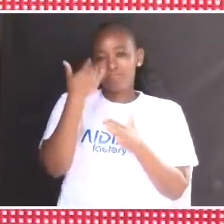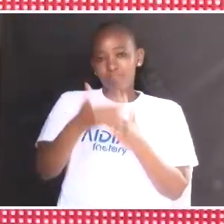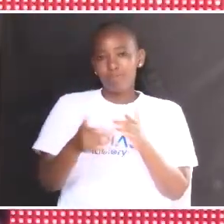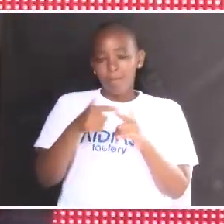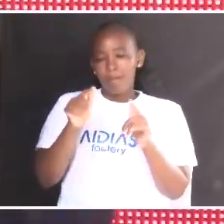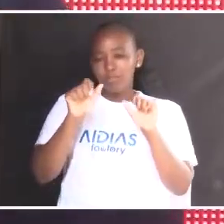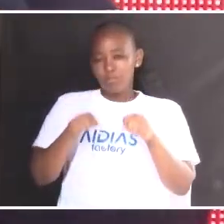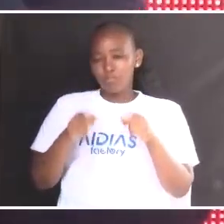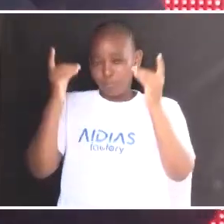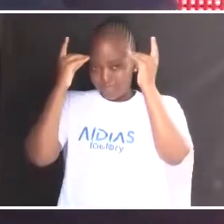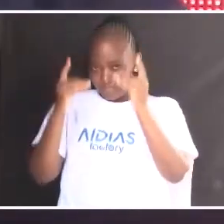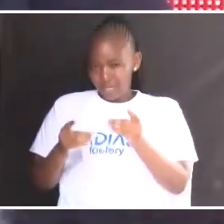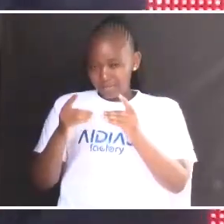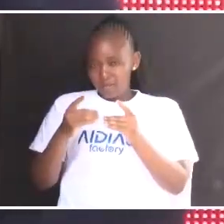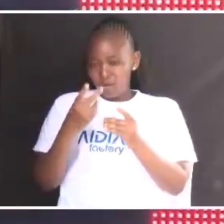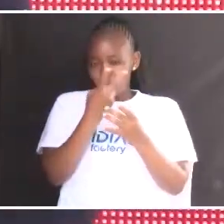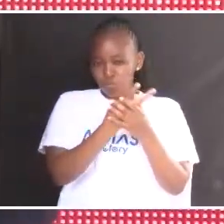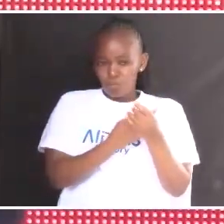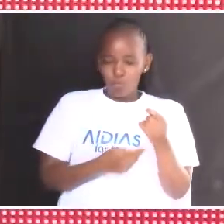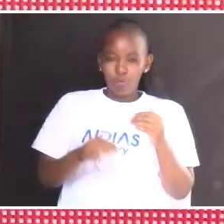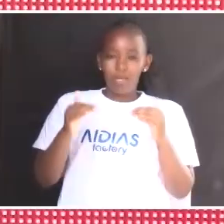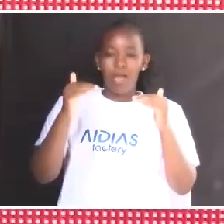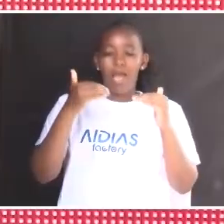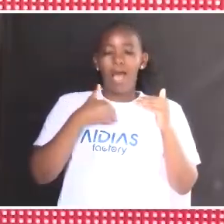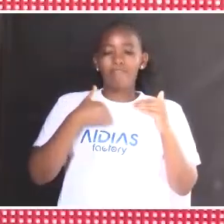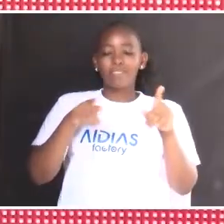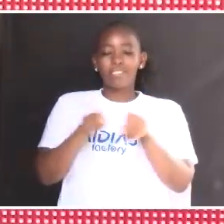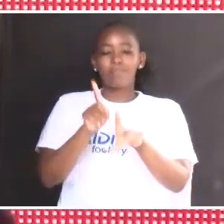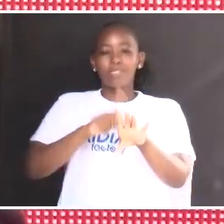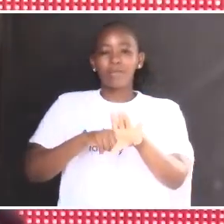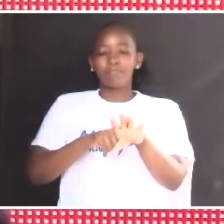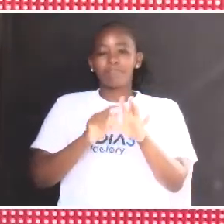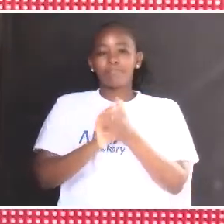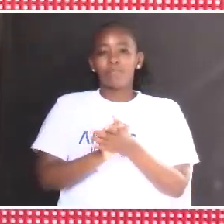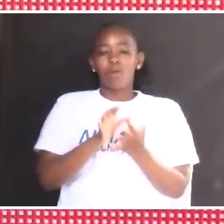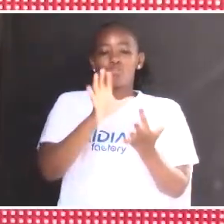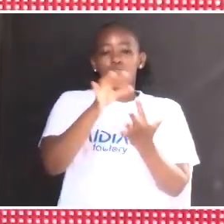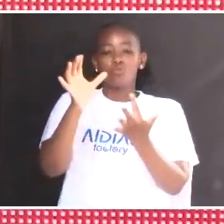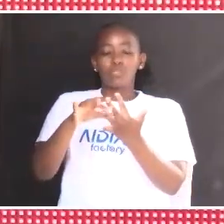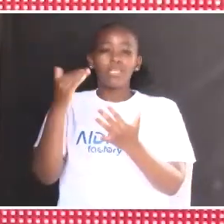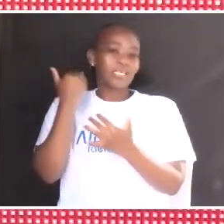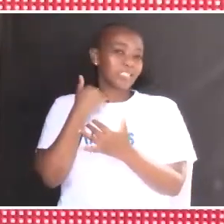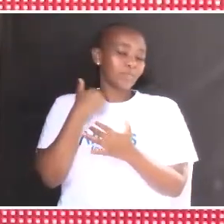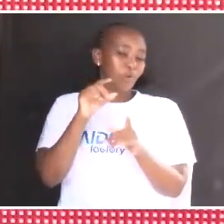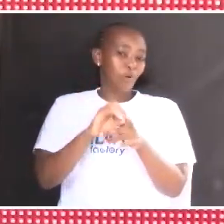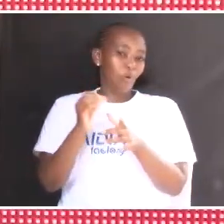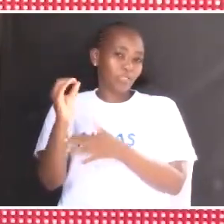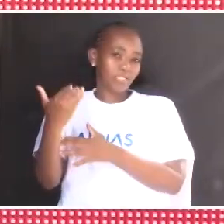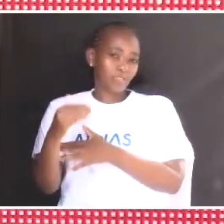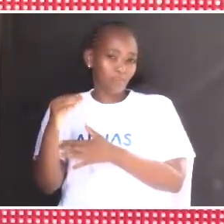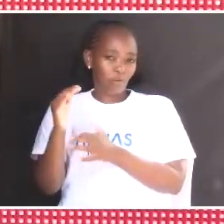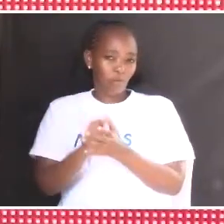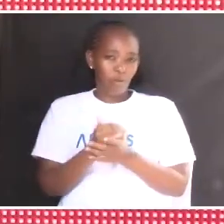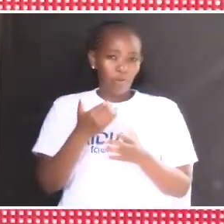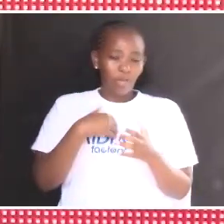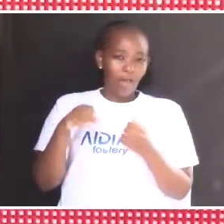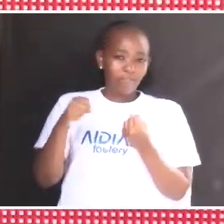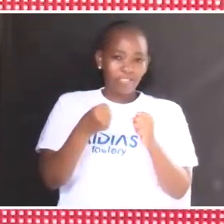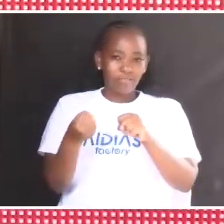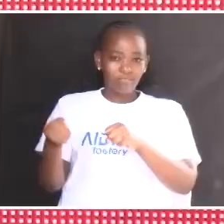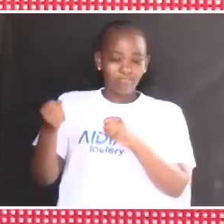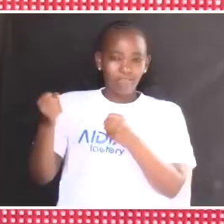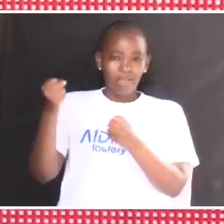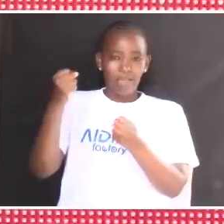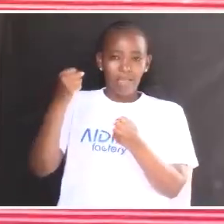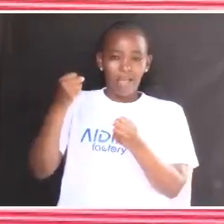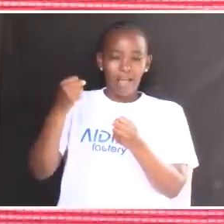both of them run concurrently, or you choose either criminal or civil. There is something called strategic enforcement. It's